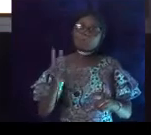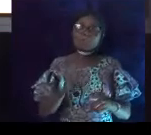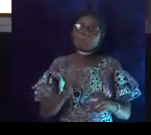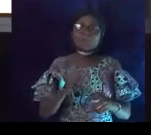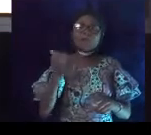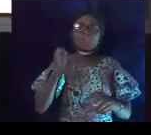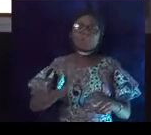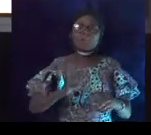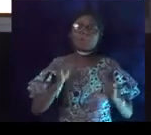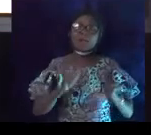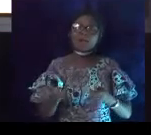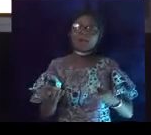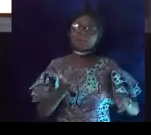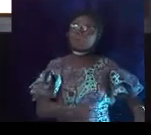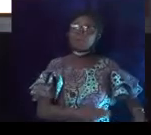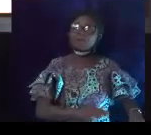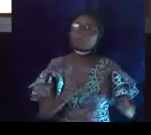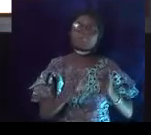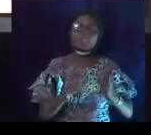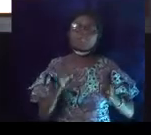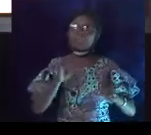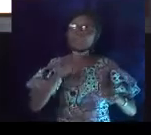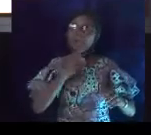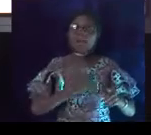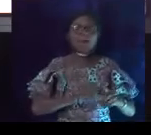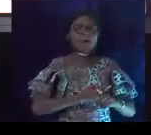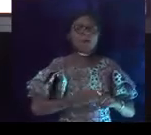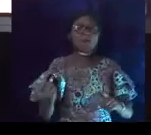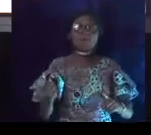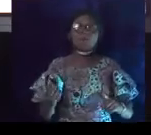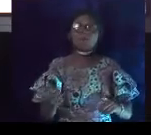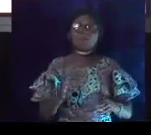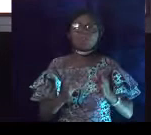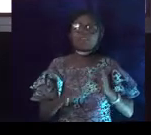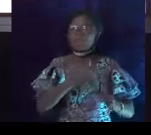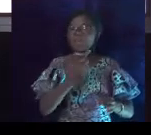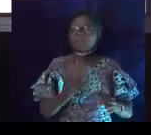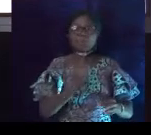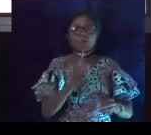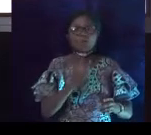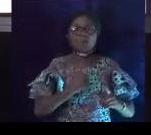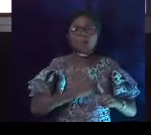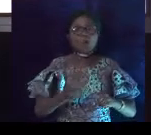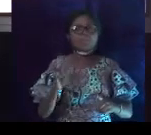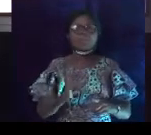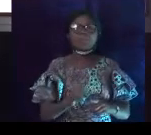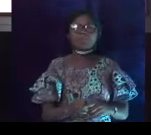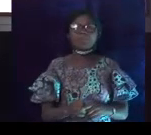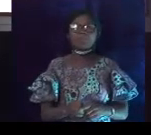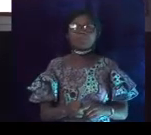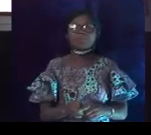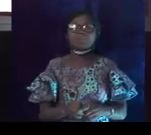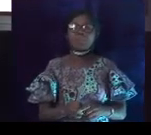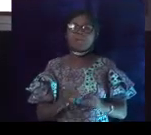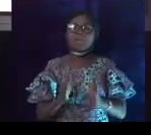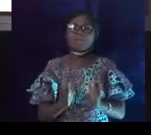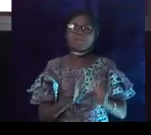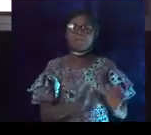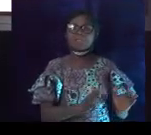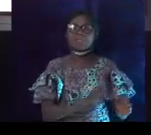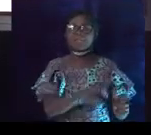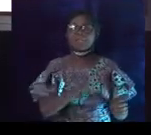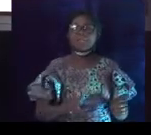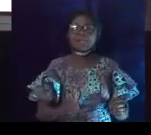pets or children to hurt them. They can die if they are disturbed with